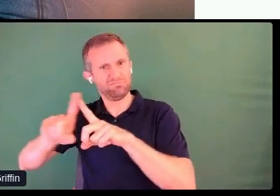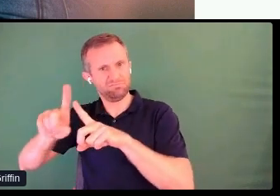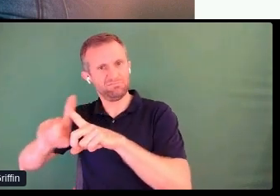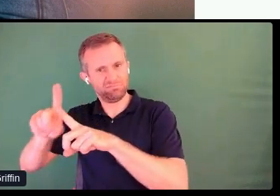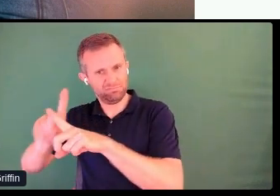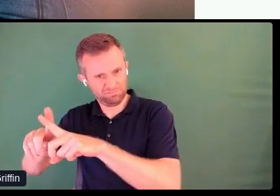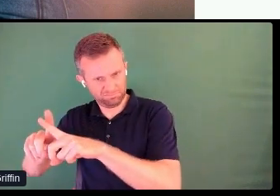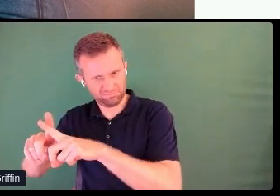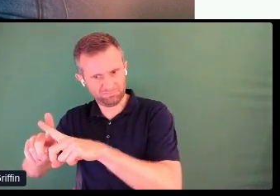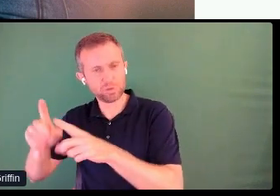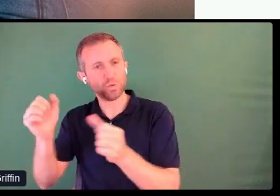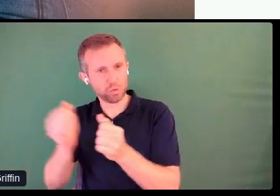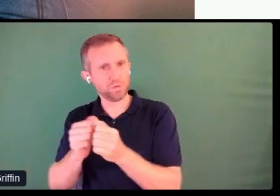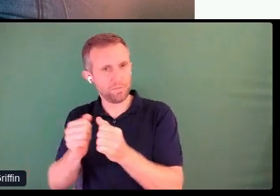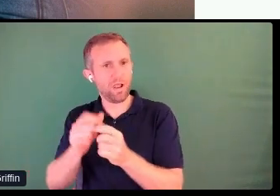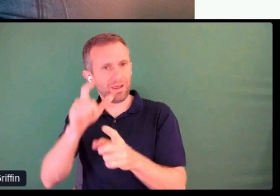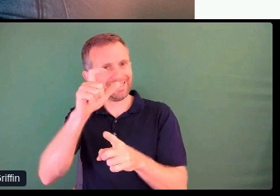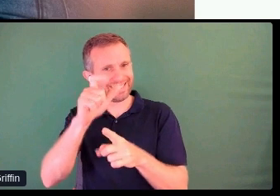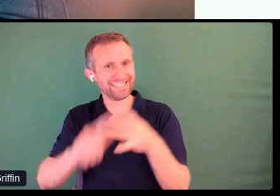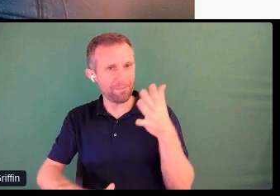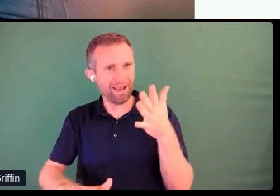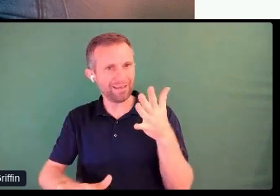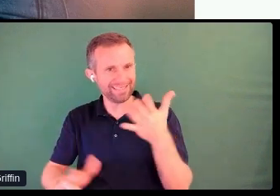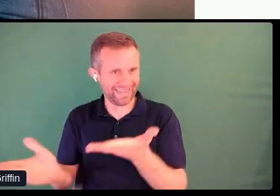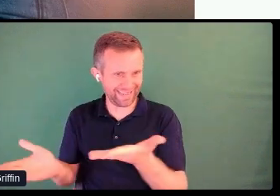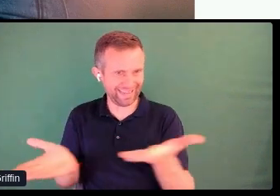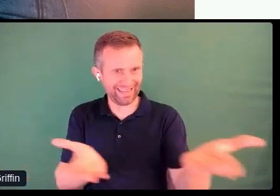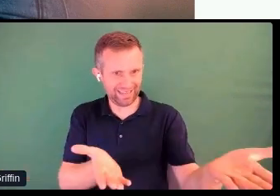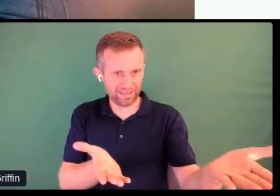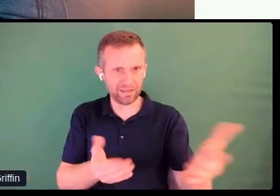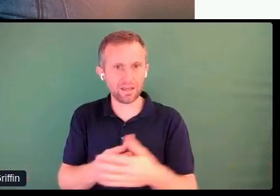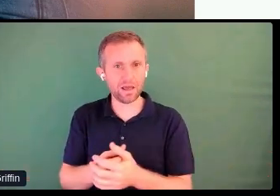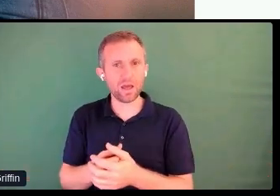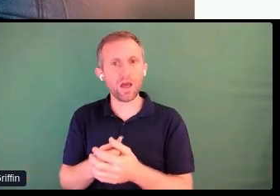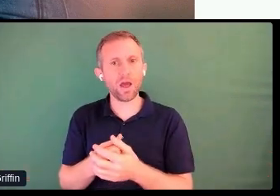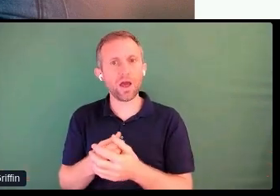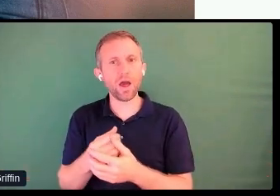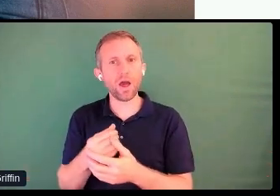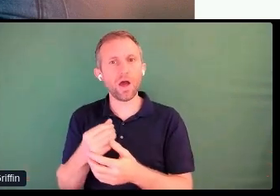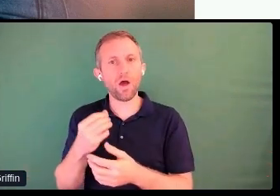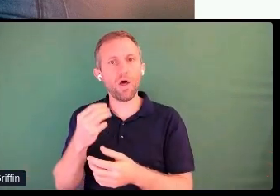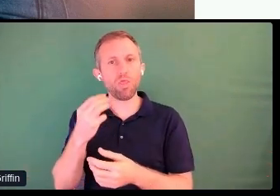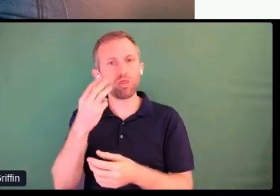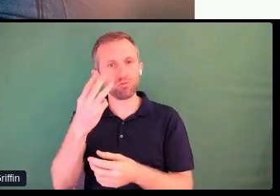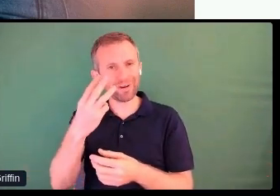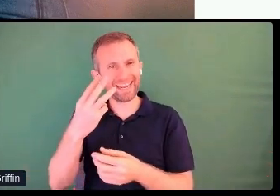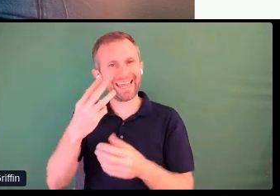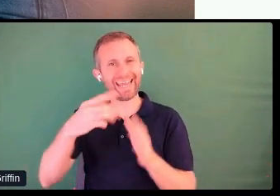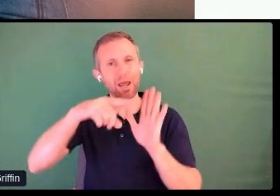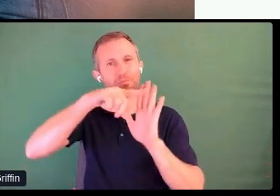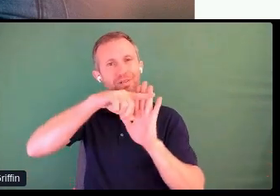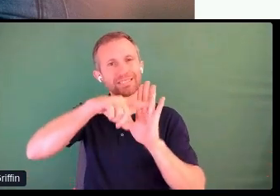with disabilities to achieve more, following 3 Microsoft inclusive design principles.